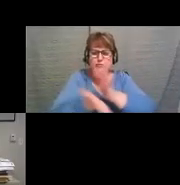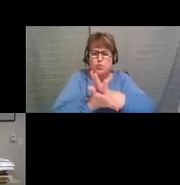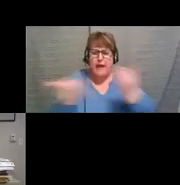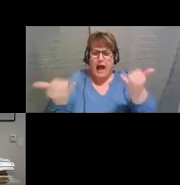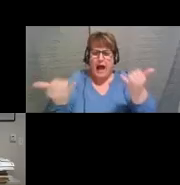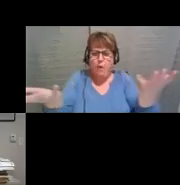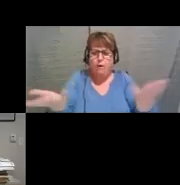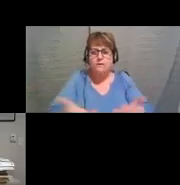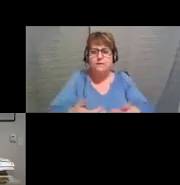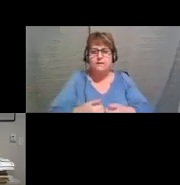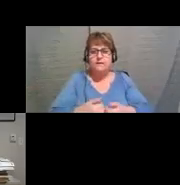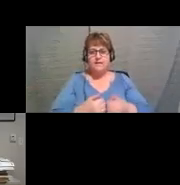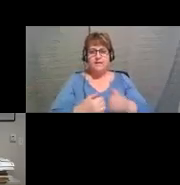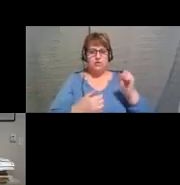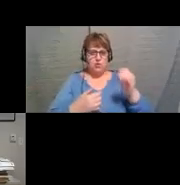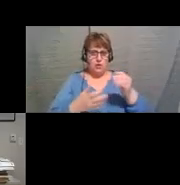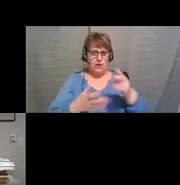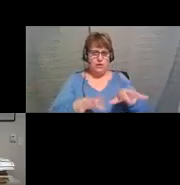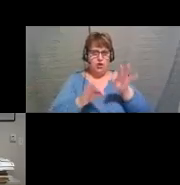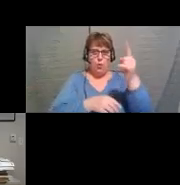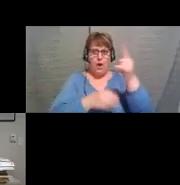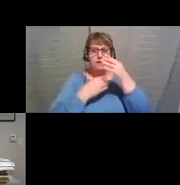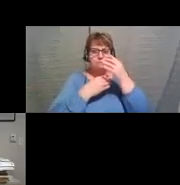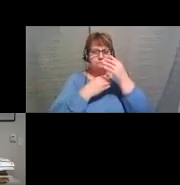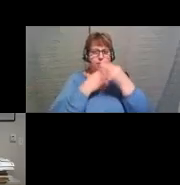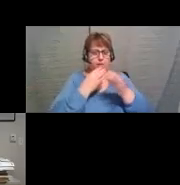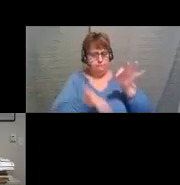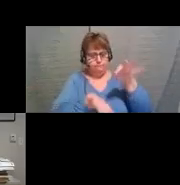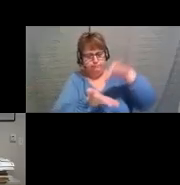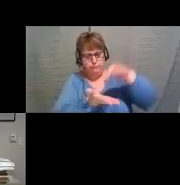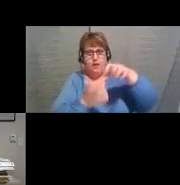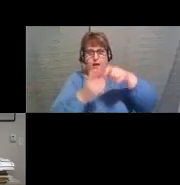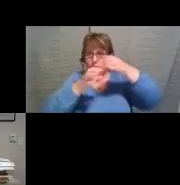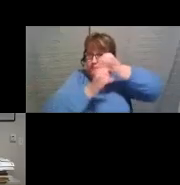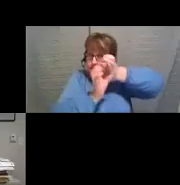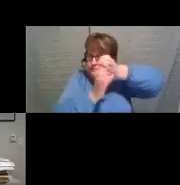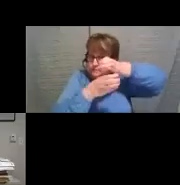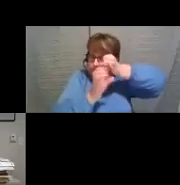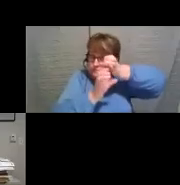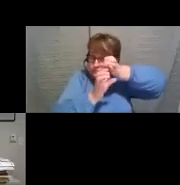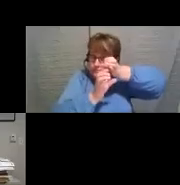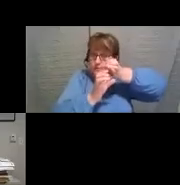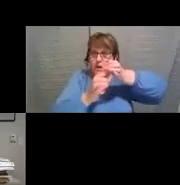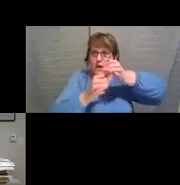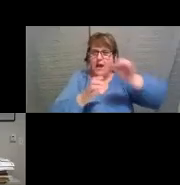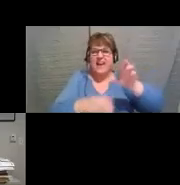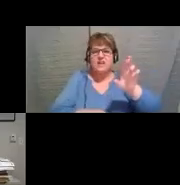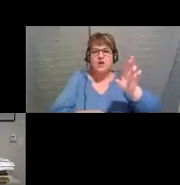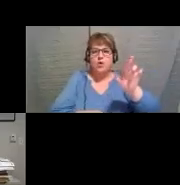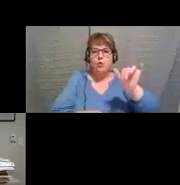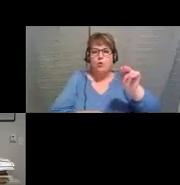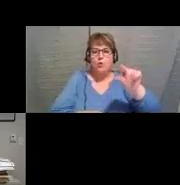nowadays?" And so we took a drop of blood and we looked at it under the microscope, and she had the